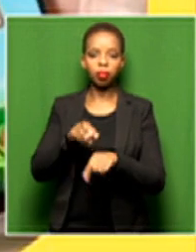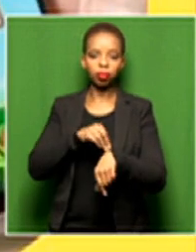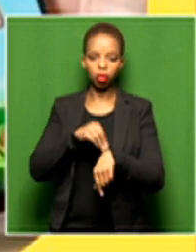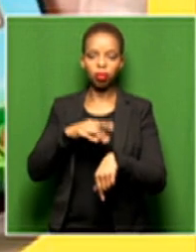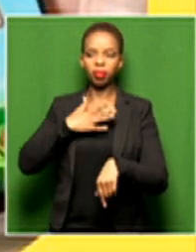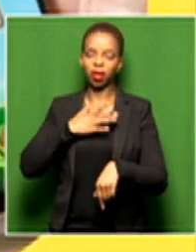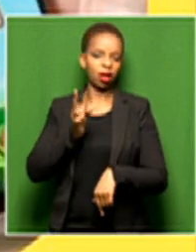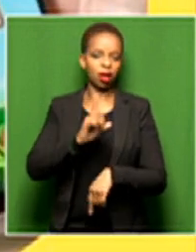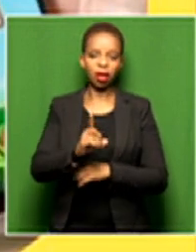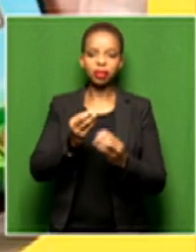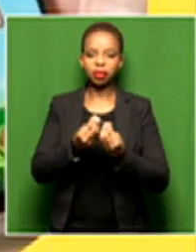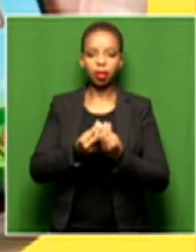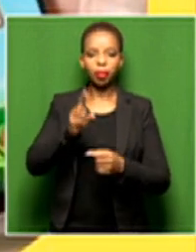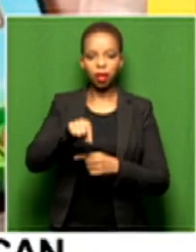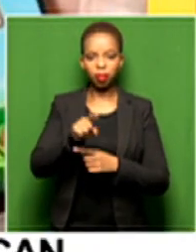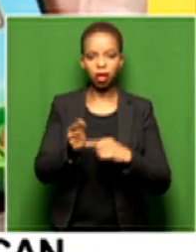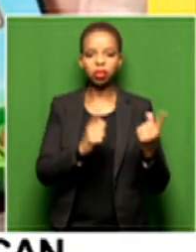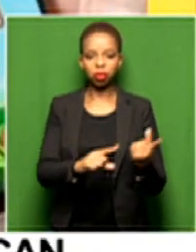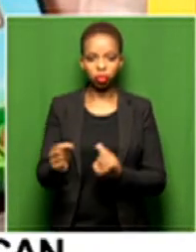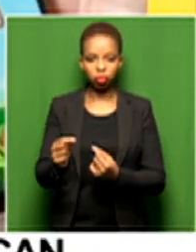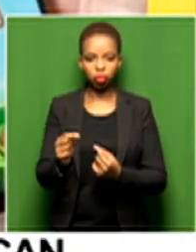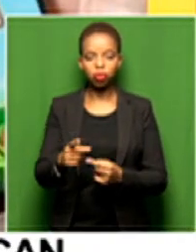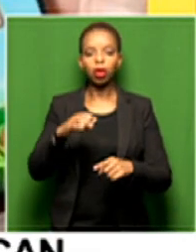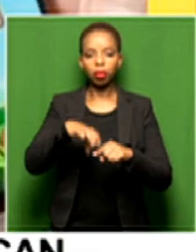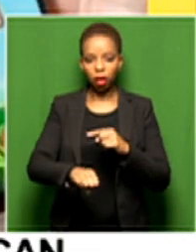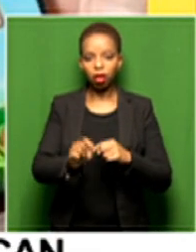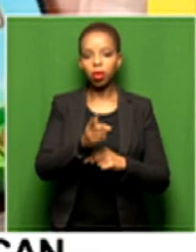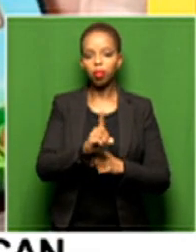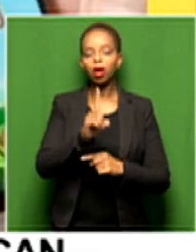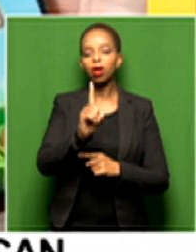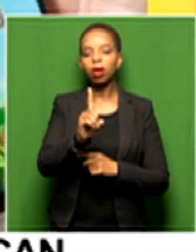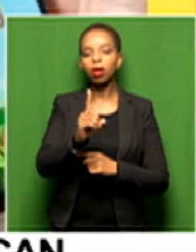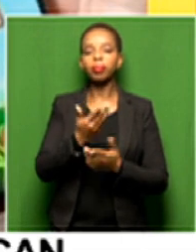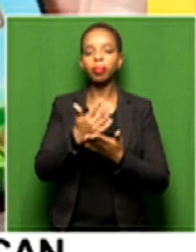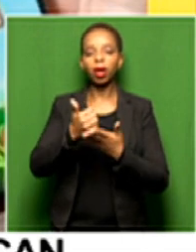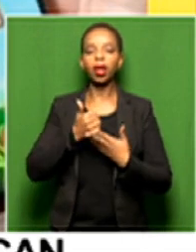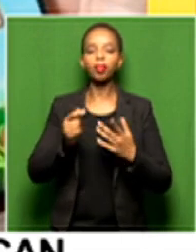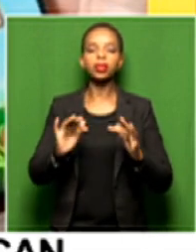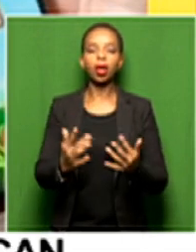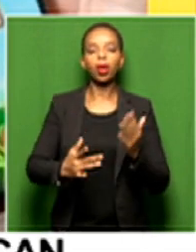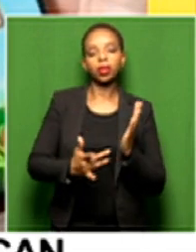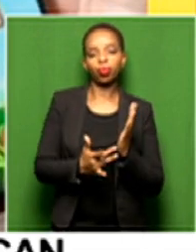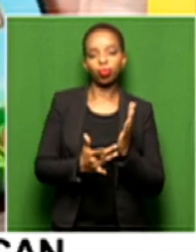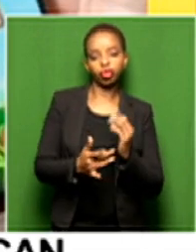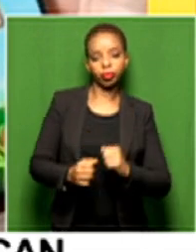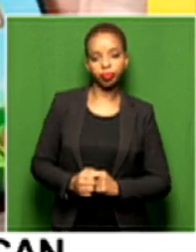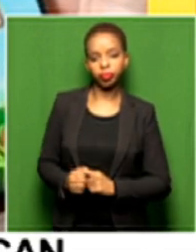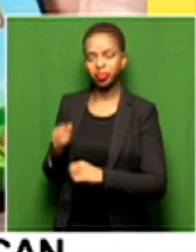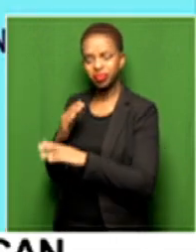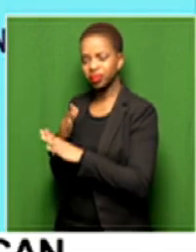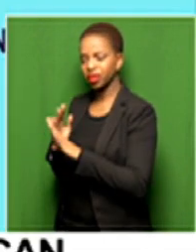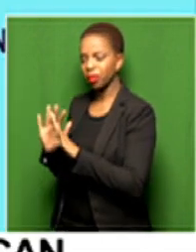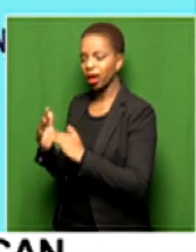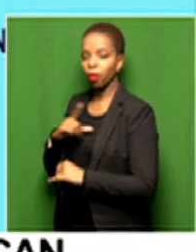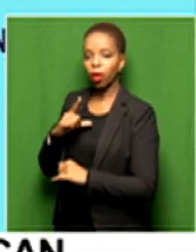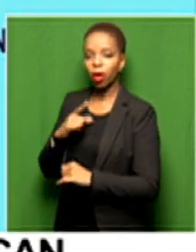was something that needed to be solved. And I realized that technology could really help us in doing this. Yeah. And how does it work? I understand that you first